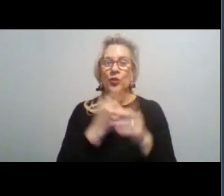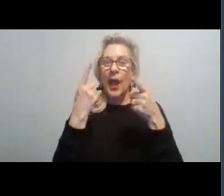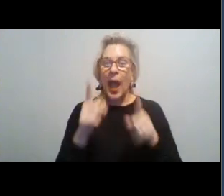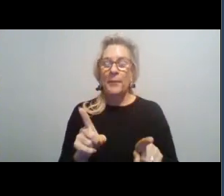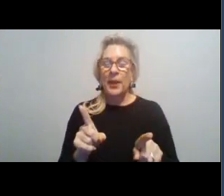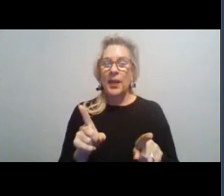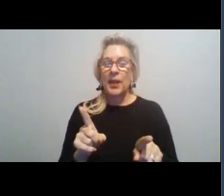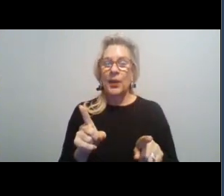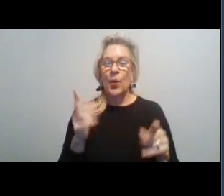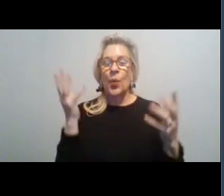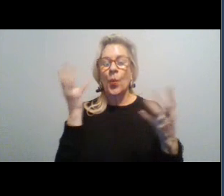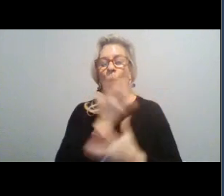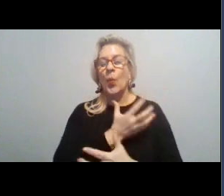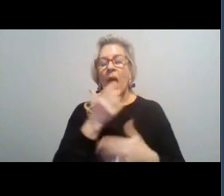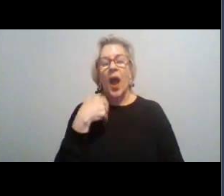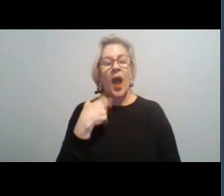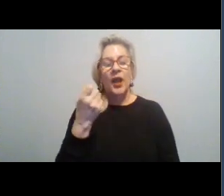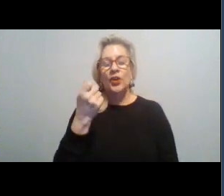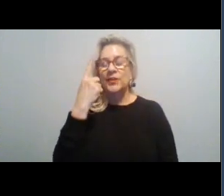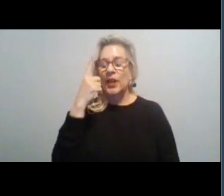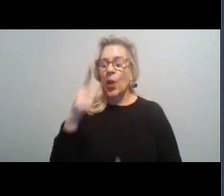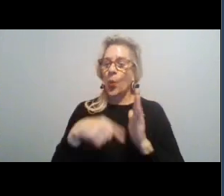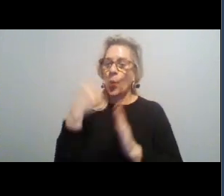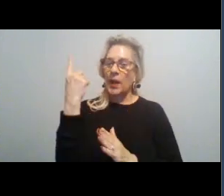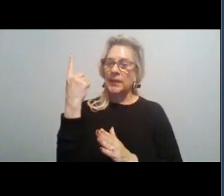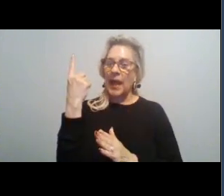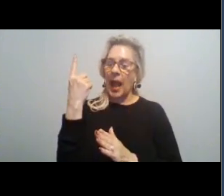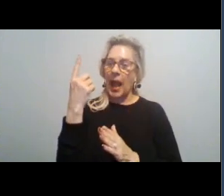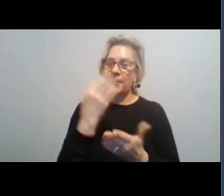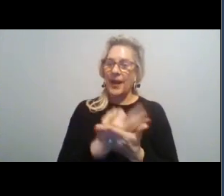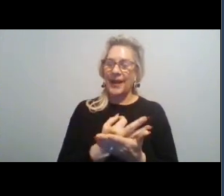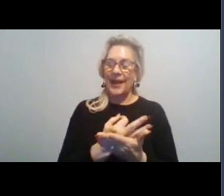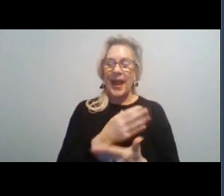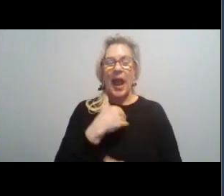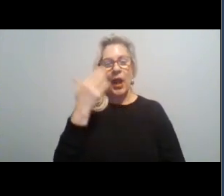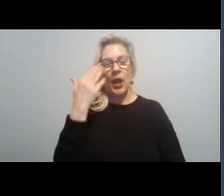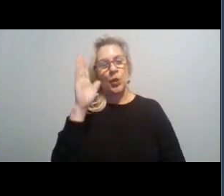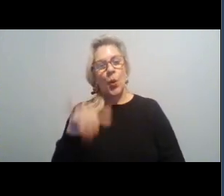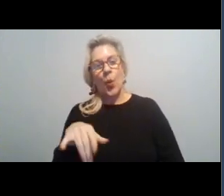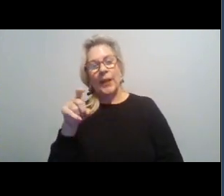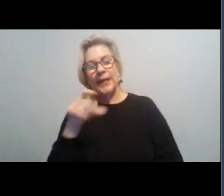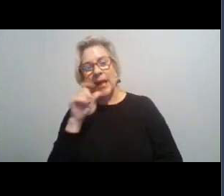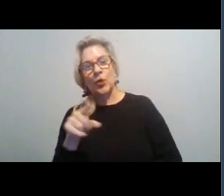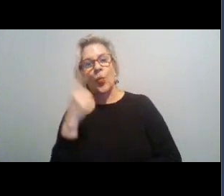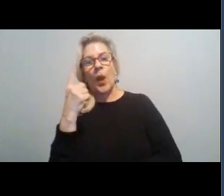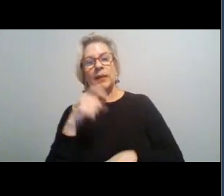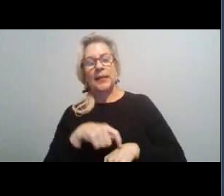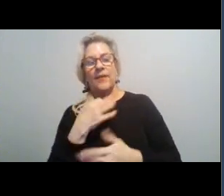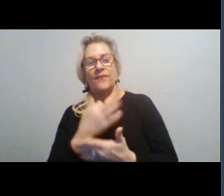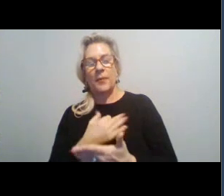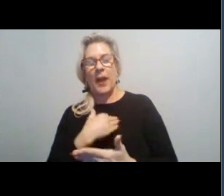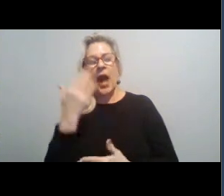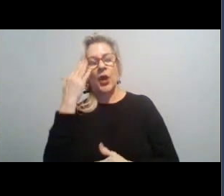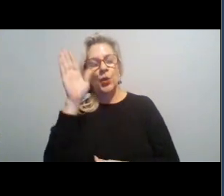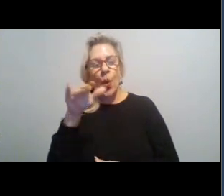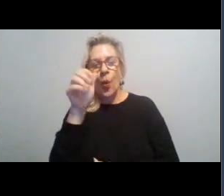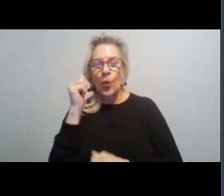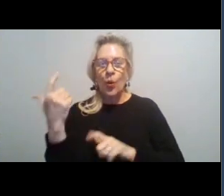that's a one-time funding, but the need is not one time. So I know that you will all be working to pursue